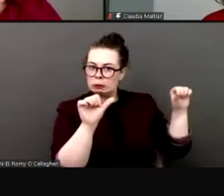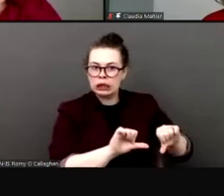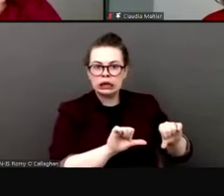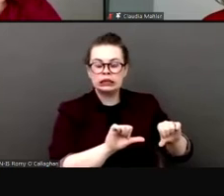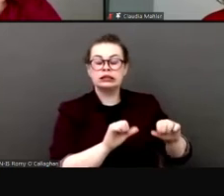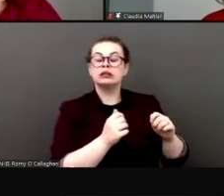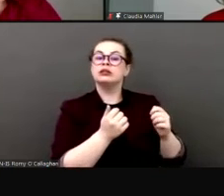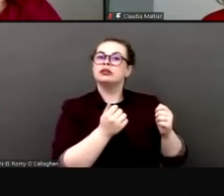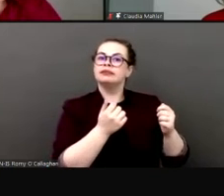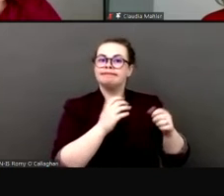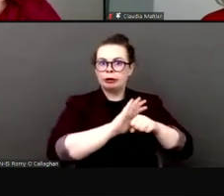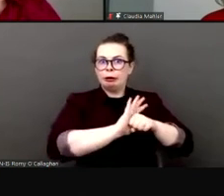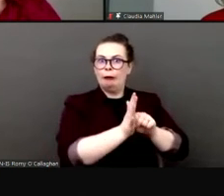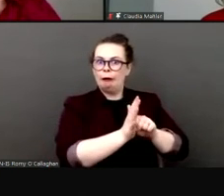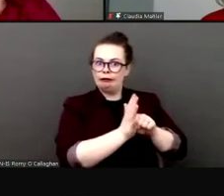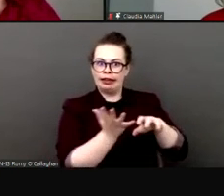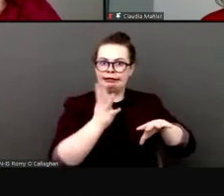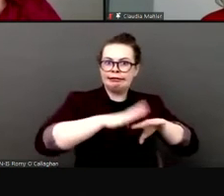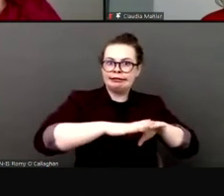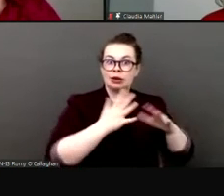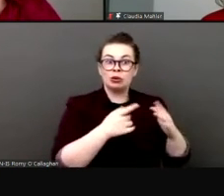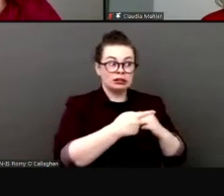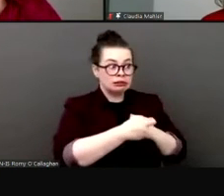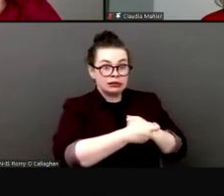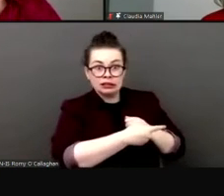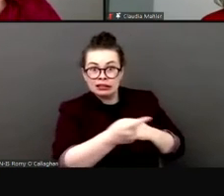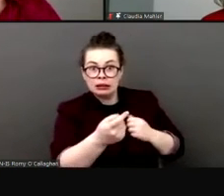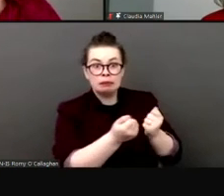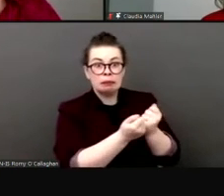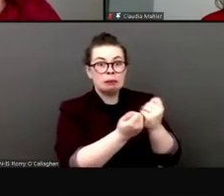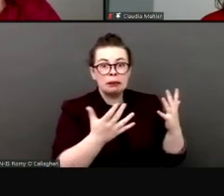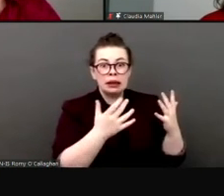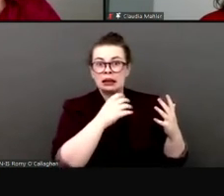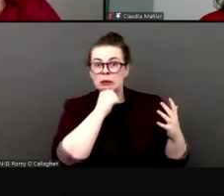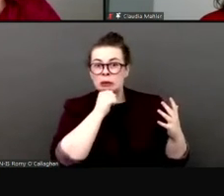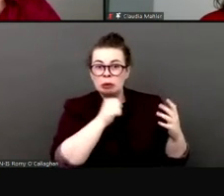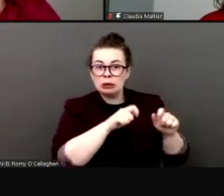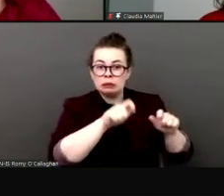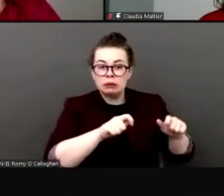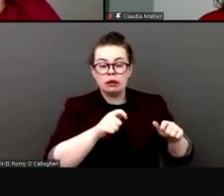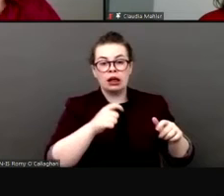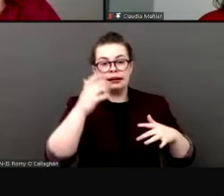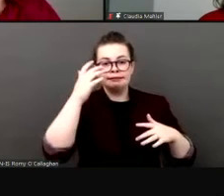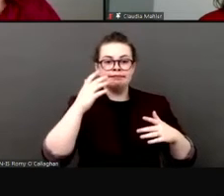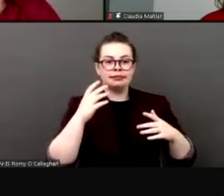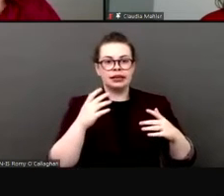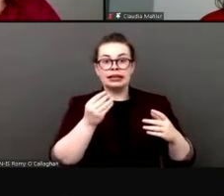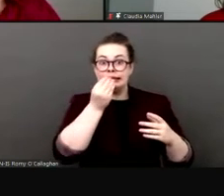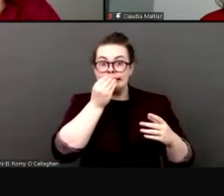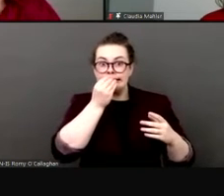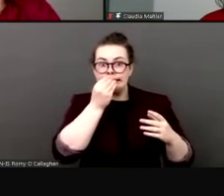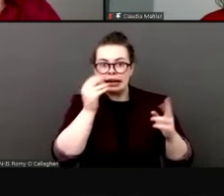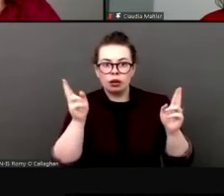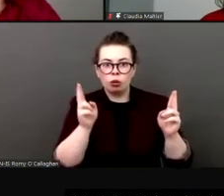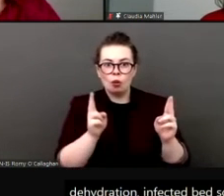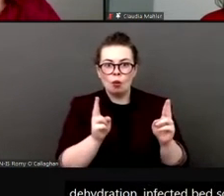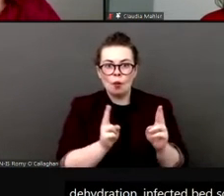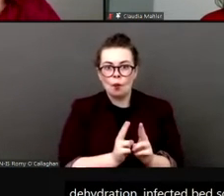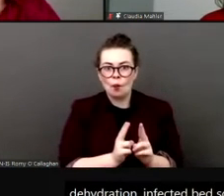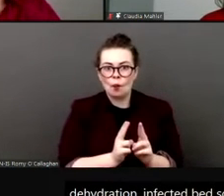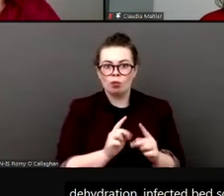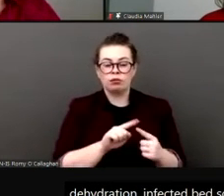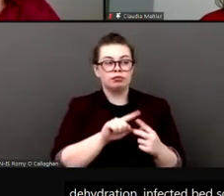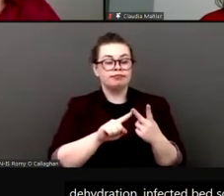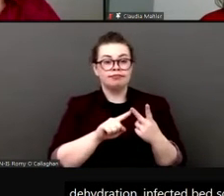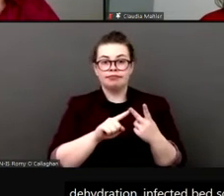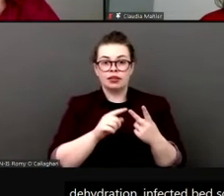loss, dehydration, infected bed sores, and some leading to death. We documented substandard hygiene and widespread